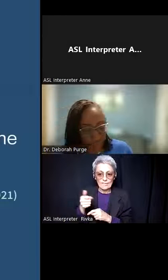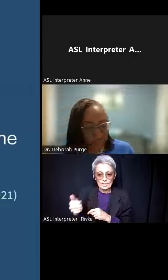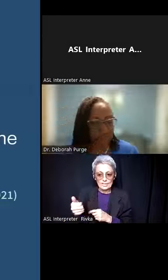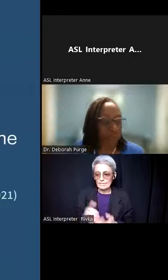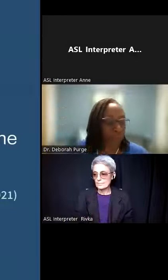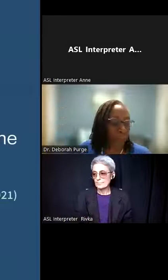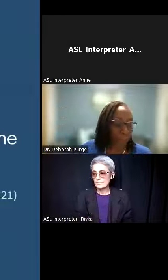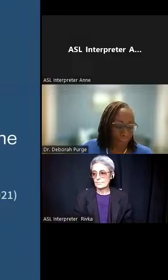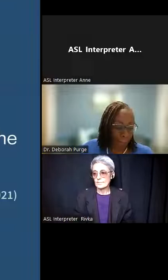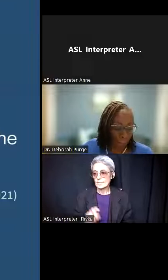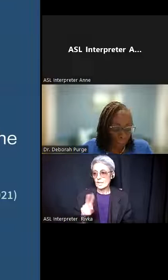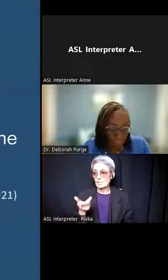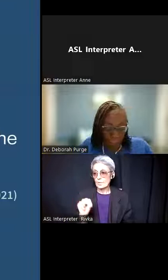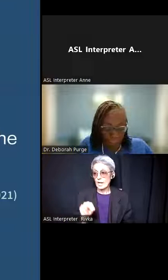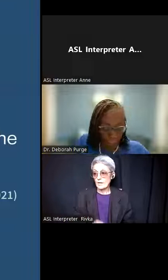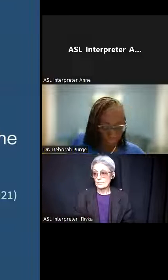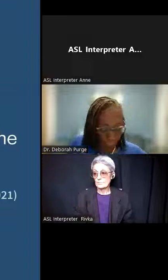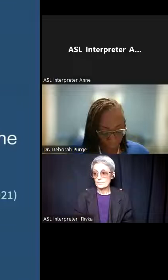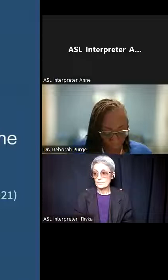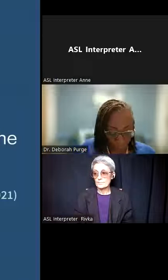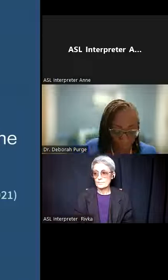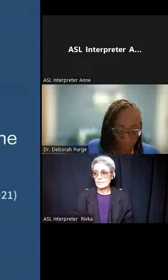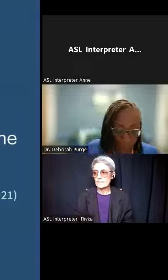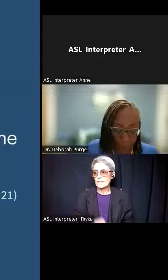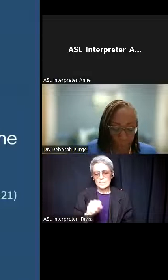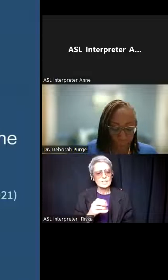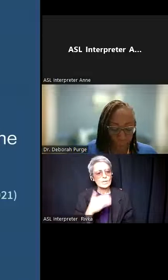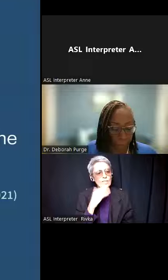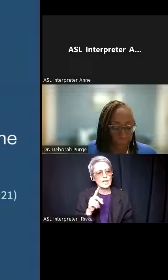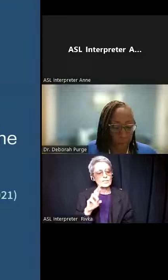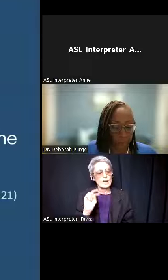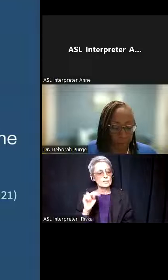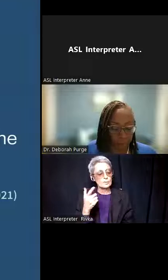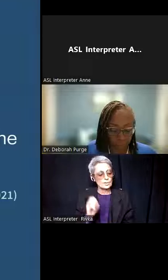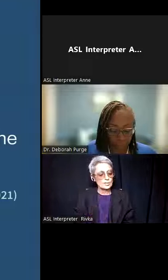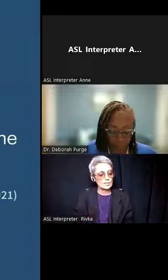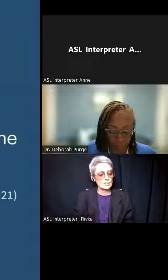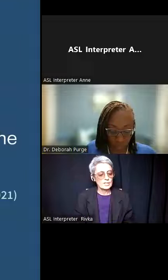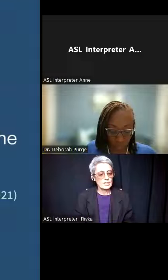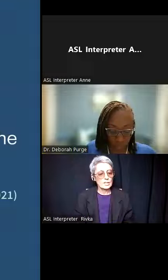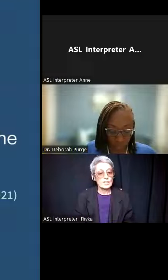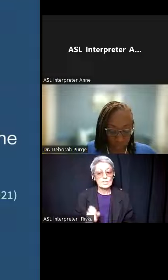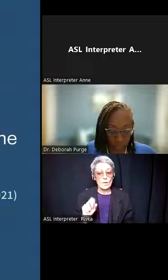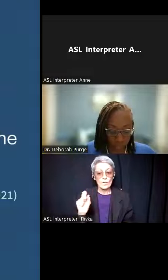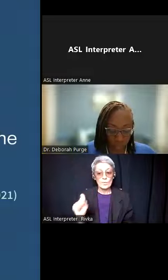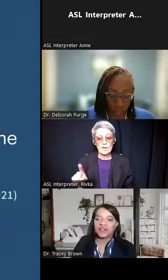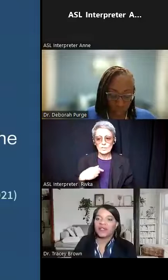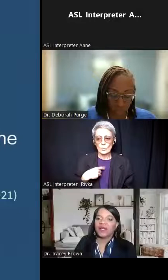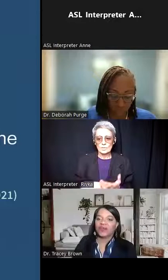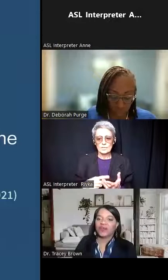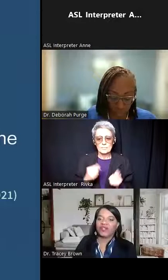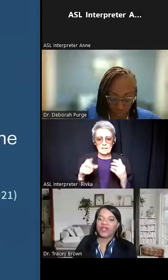Dr. Brown? Right. And so thank you, Dr. Purge. So the question is, we've talked about a lot of